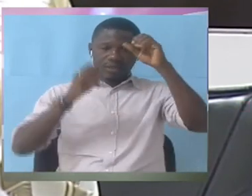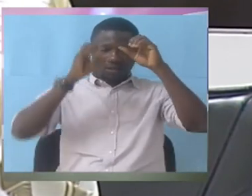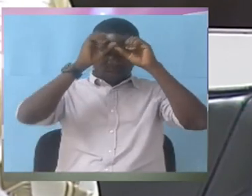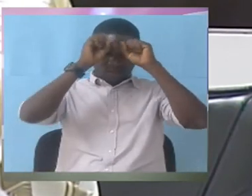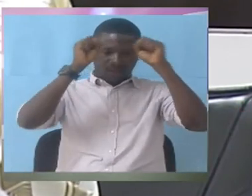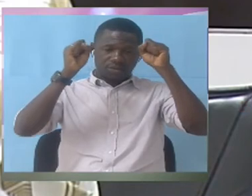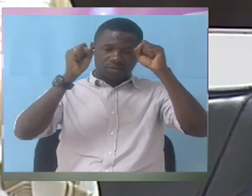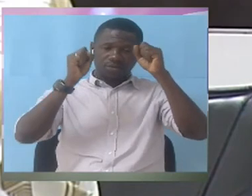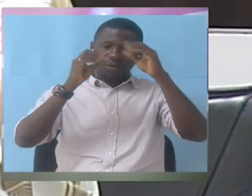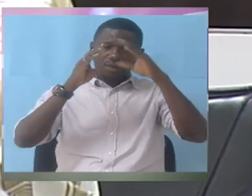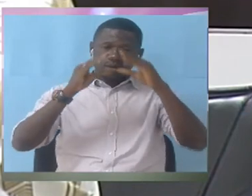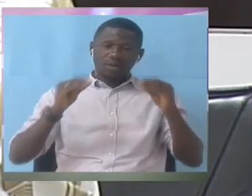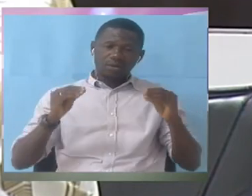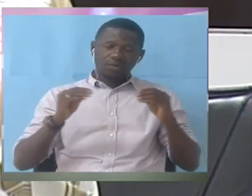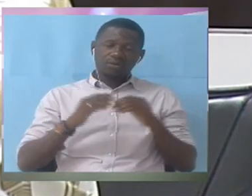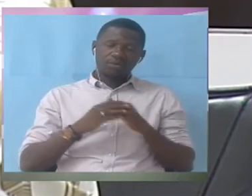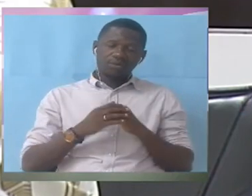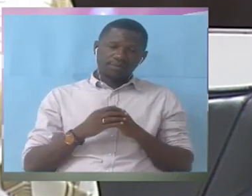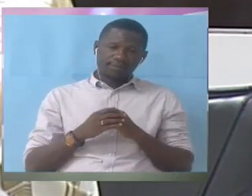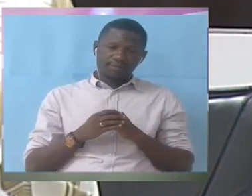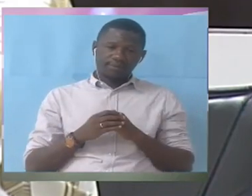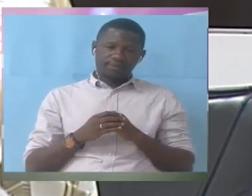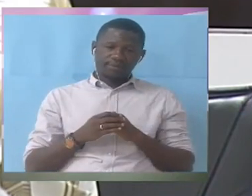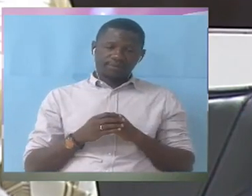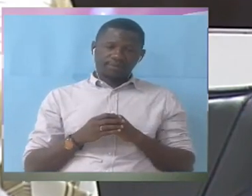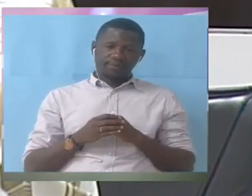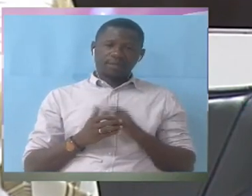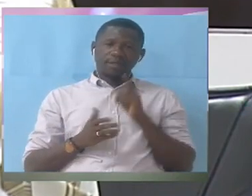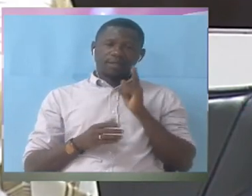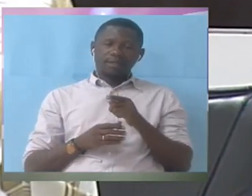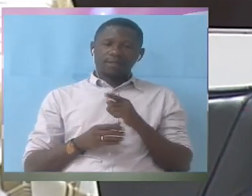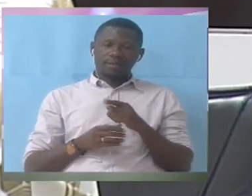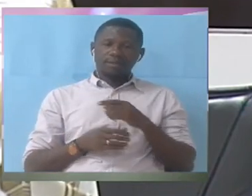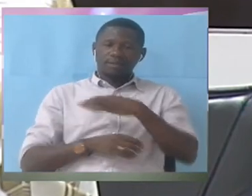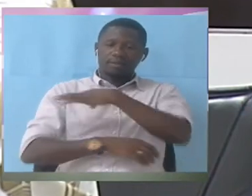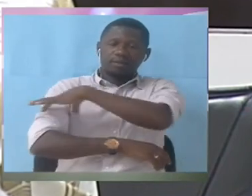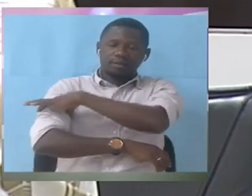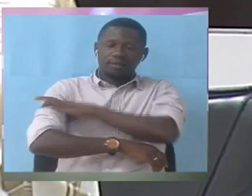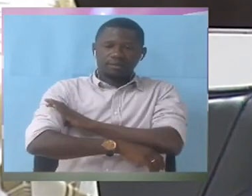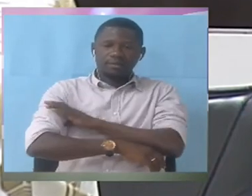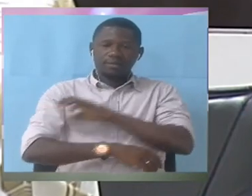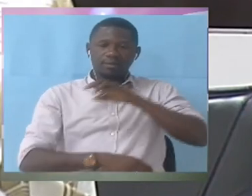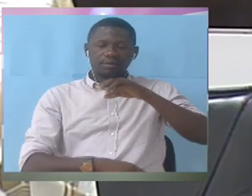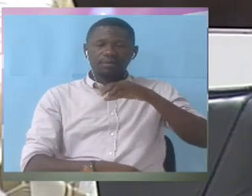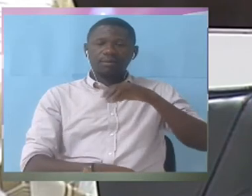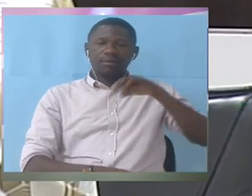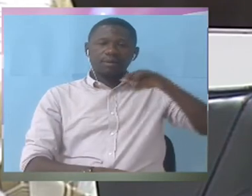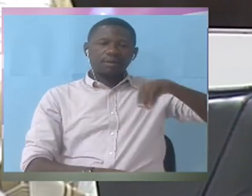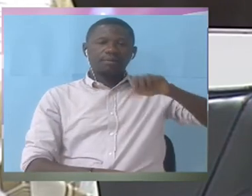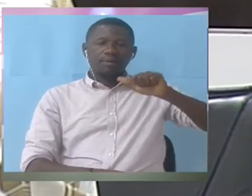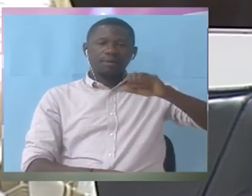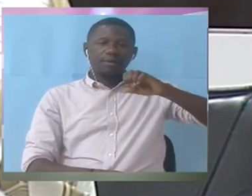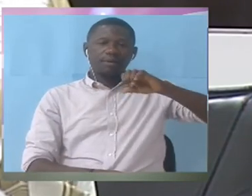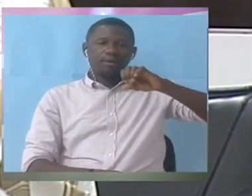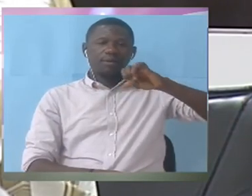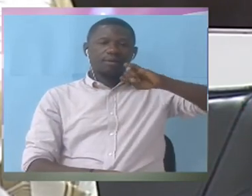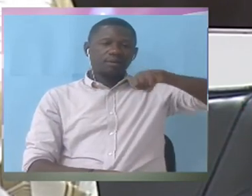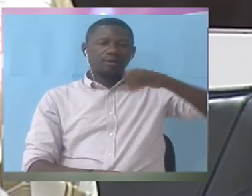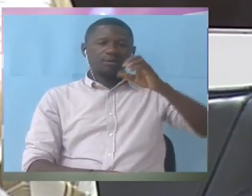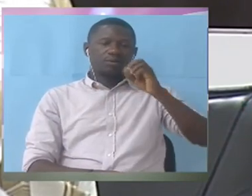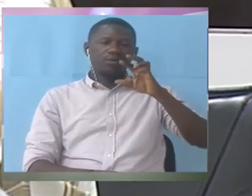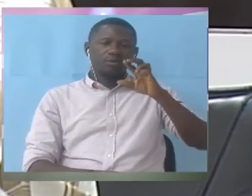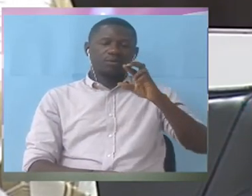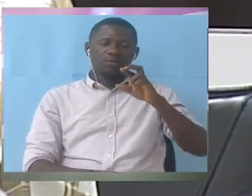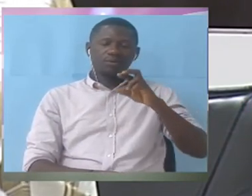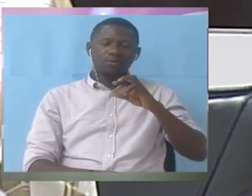bu bayé ko State House. That ne. Captain Malick Njie. Captain no, Malick Major Njie. Major Malick Njie, Malick Njie